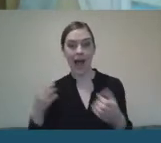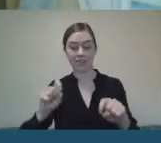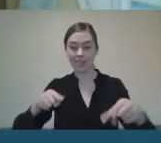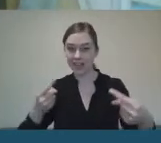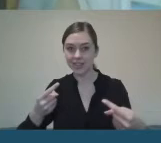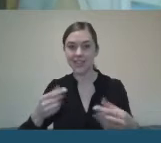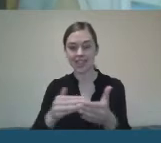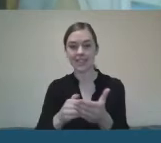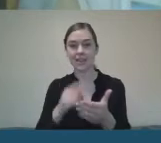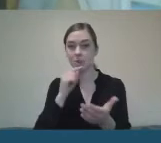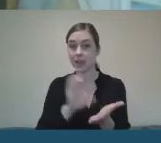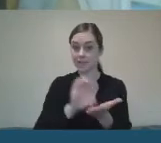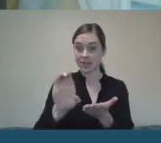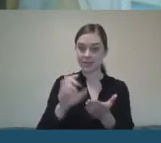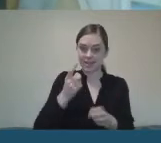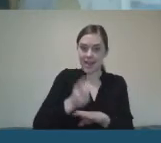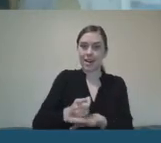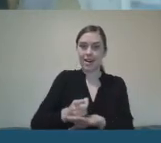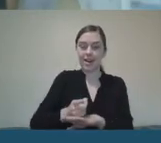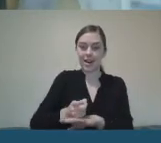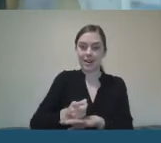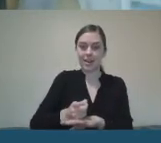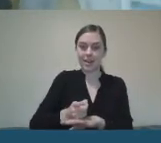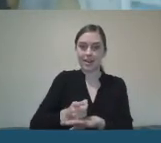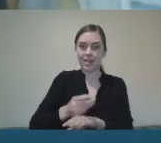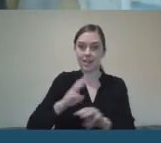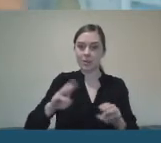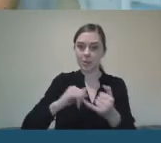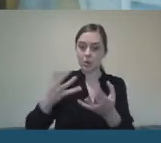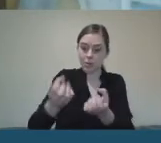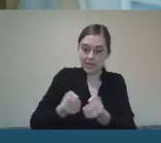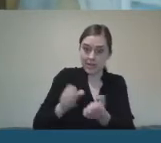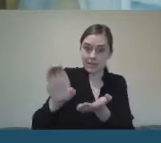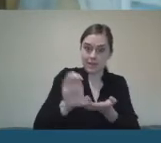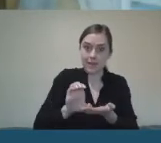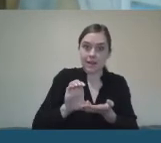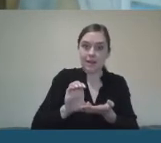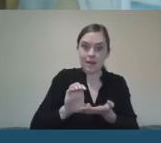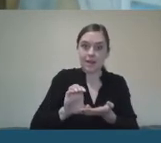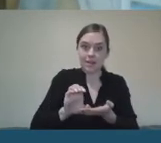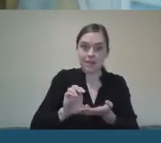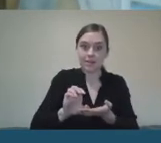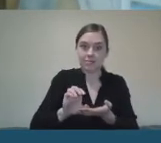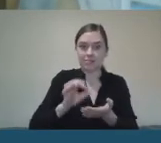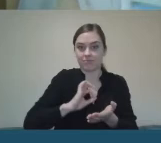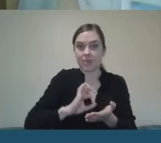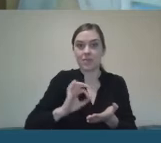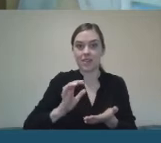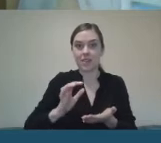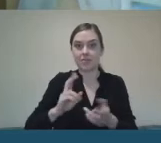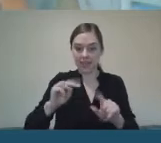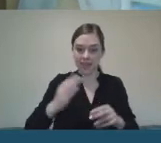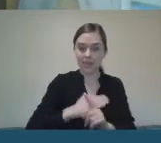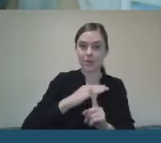That the investments are there. The people who are receiving those investments need to try and make the most of them, try and increase the opportunities for people